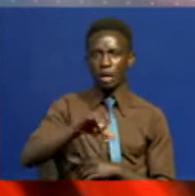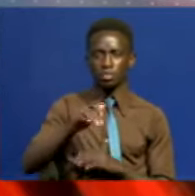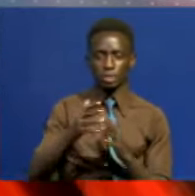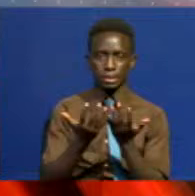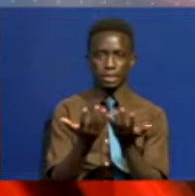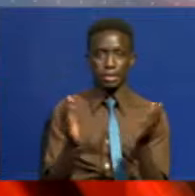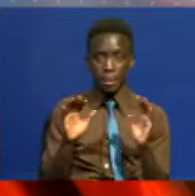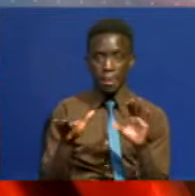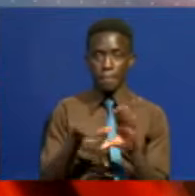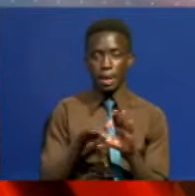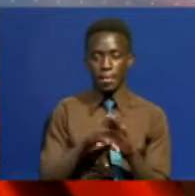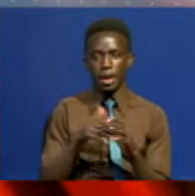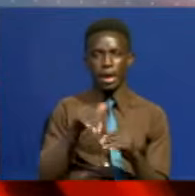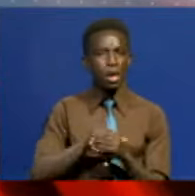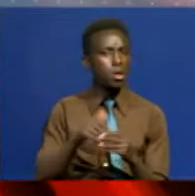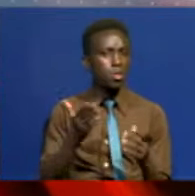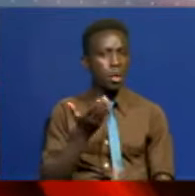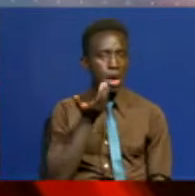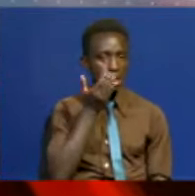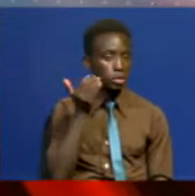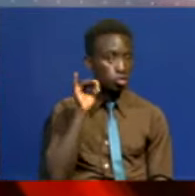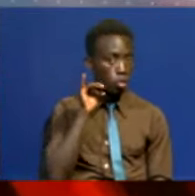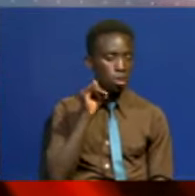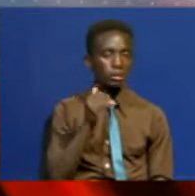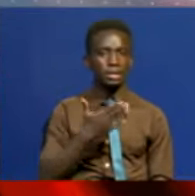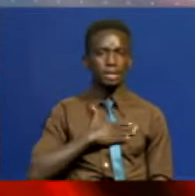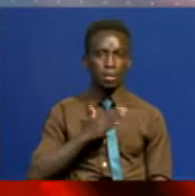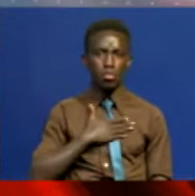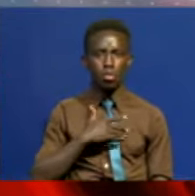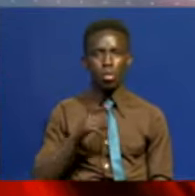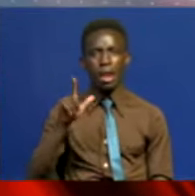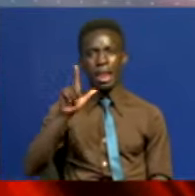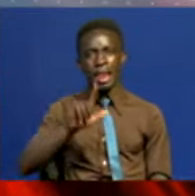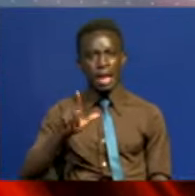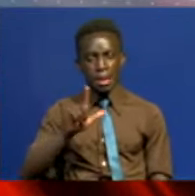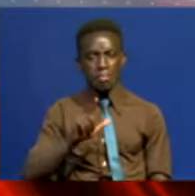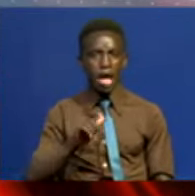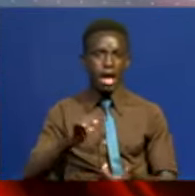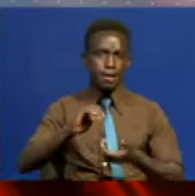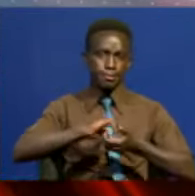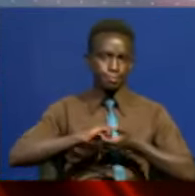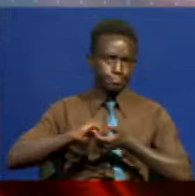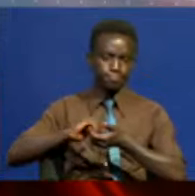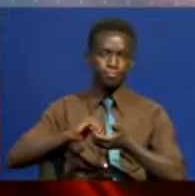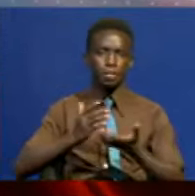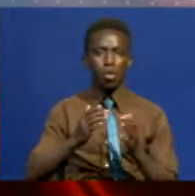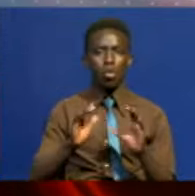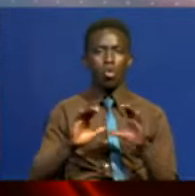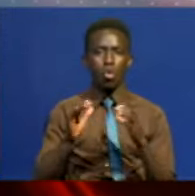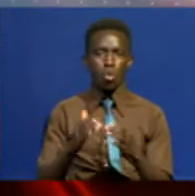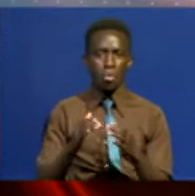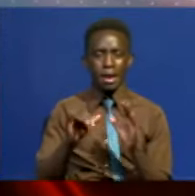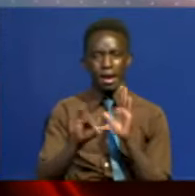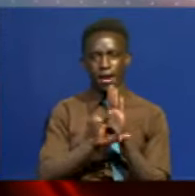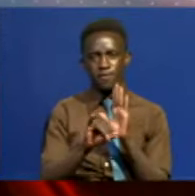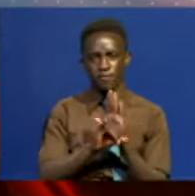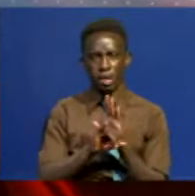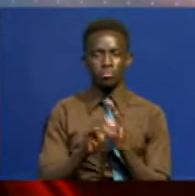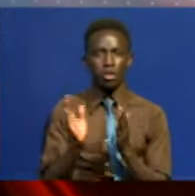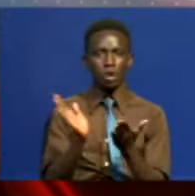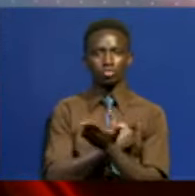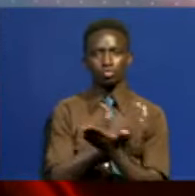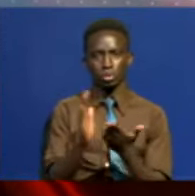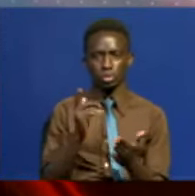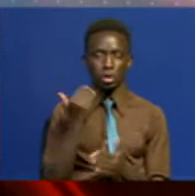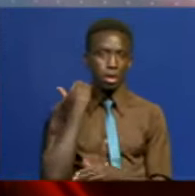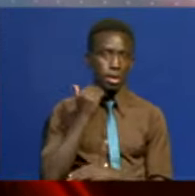members in Isiolo, Samburu and Laikipia to engage the community to identify and root out criminal elements. The move